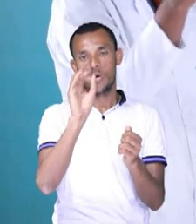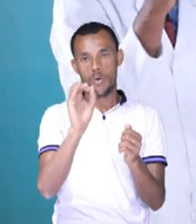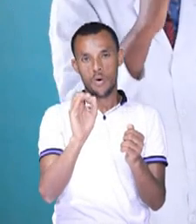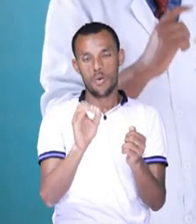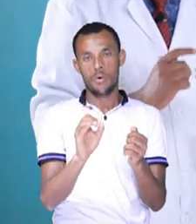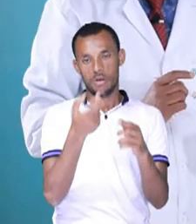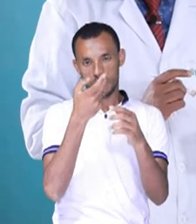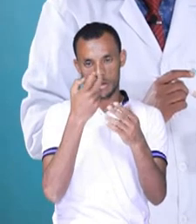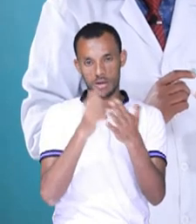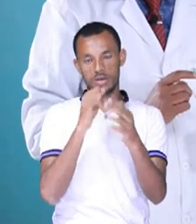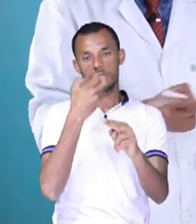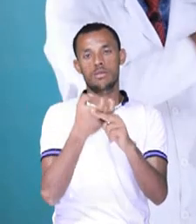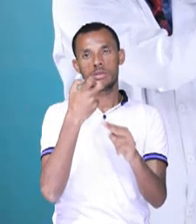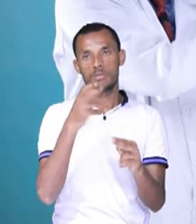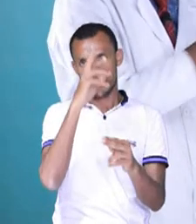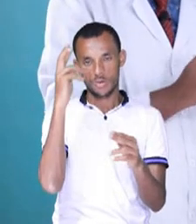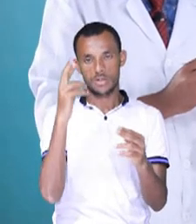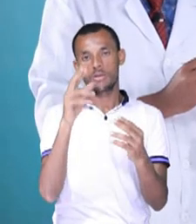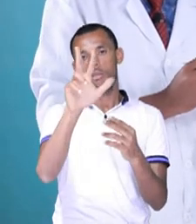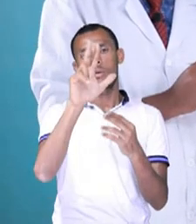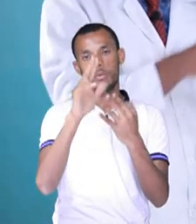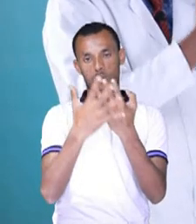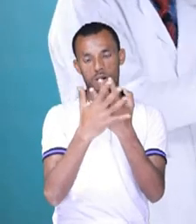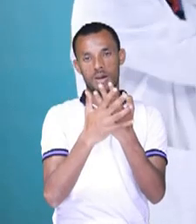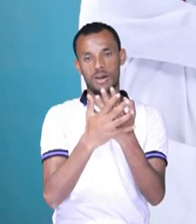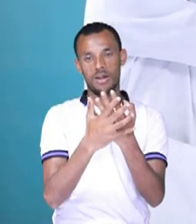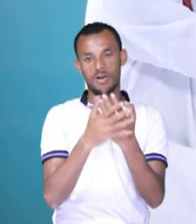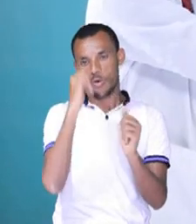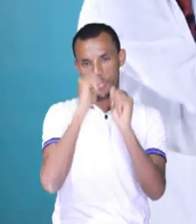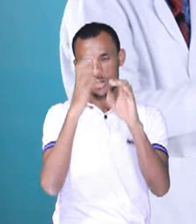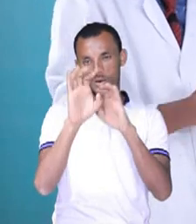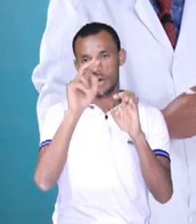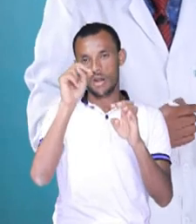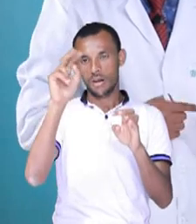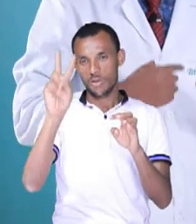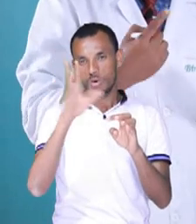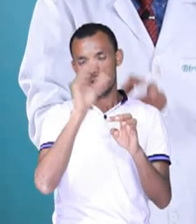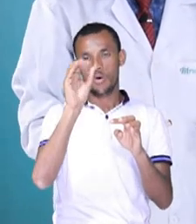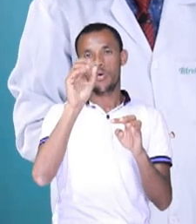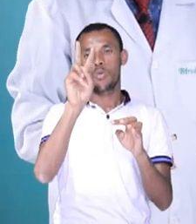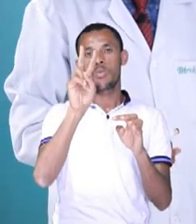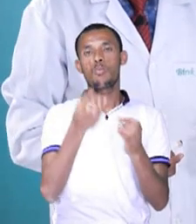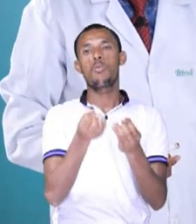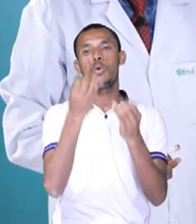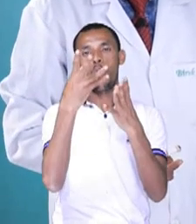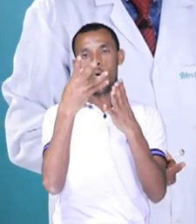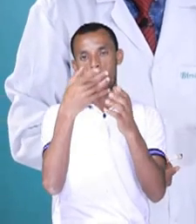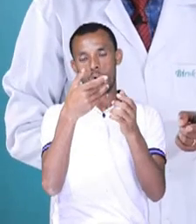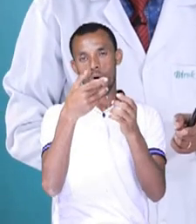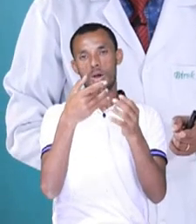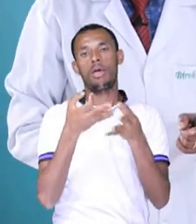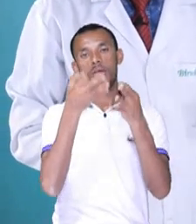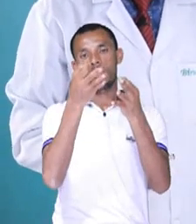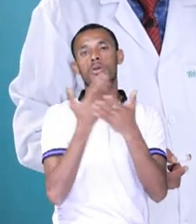N is difficult because of triple bond. As compared to N2 and O2, which one is more reactive? O2,